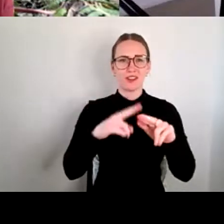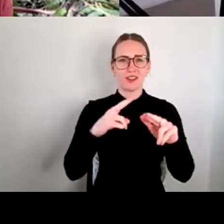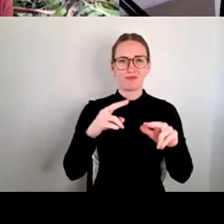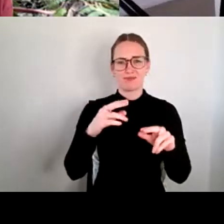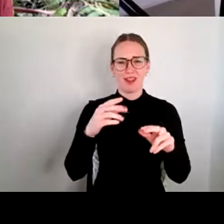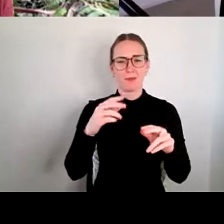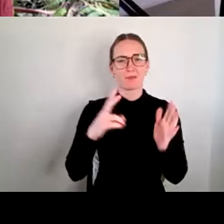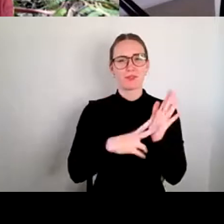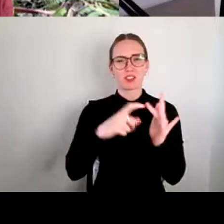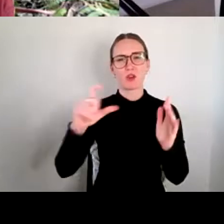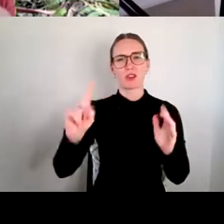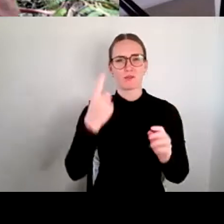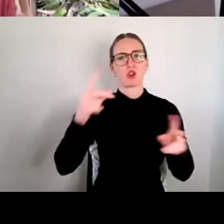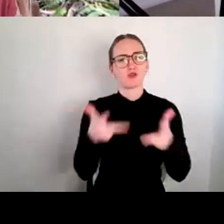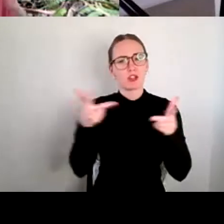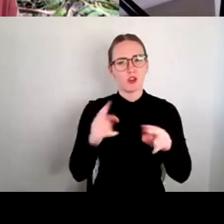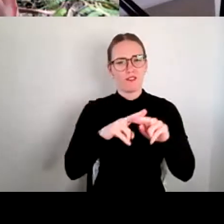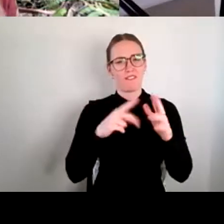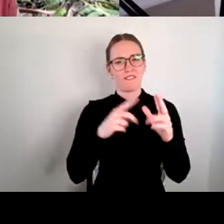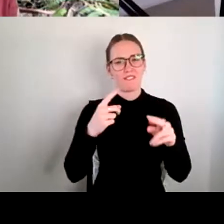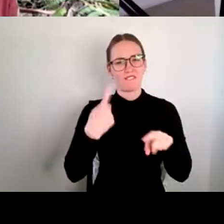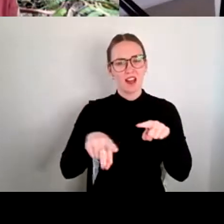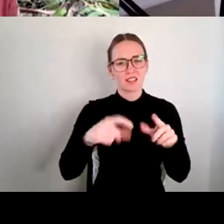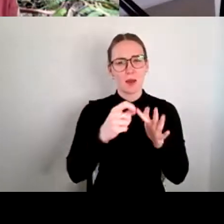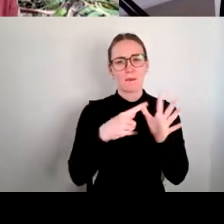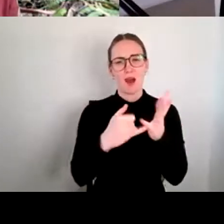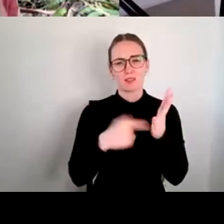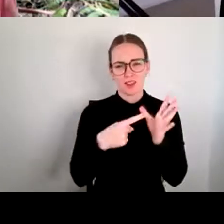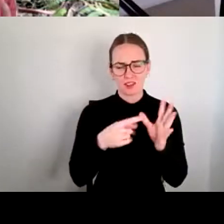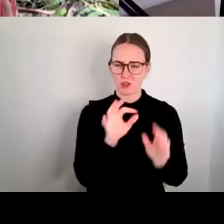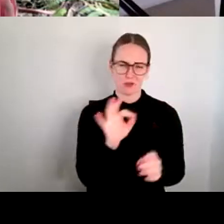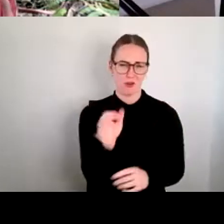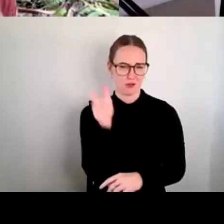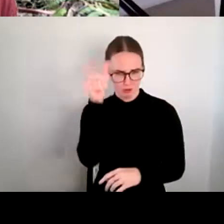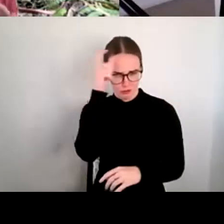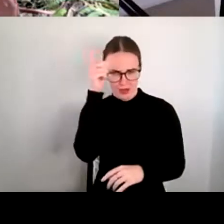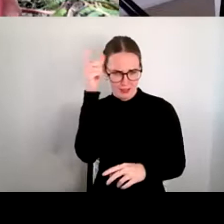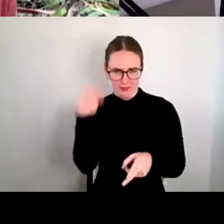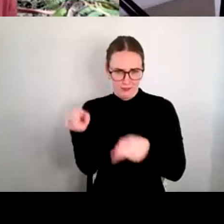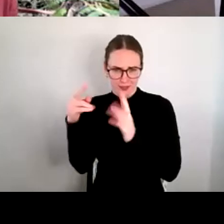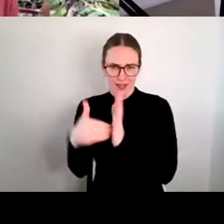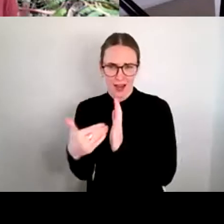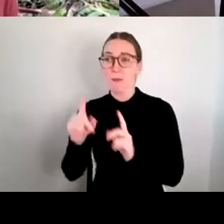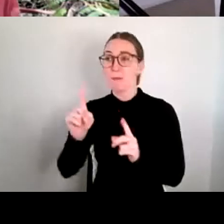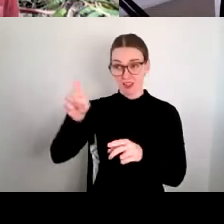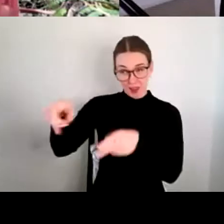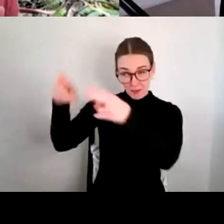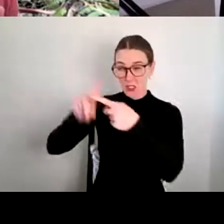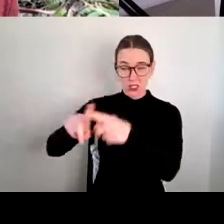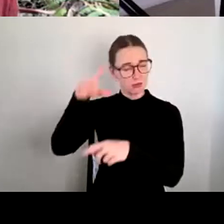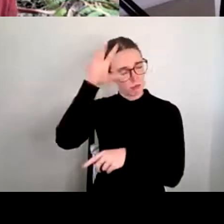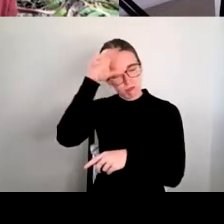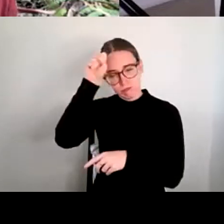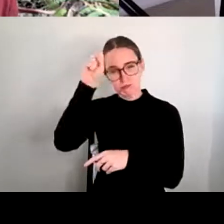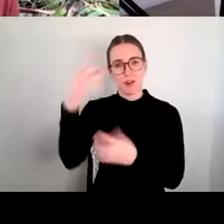creative outlet, but those stories and those the memories of the community really are embedded into the wall of